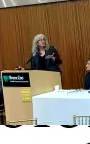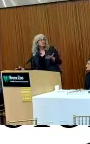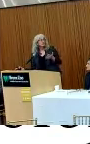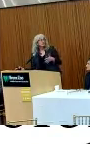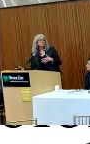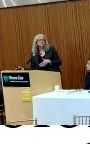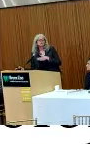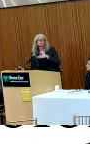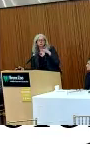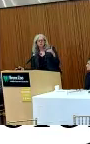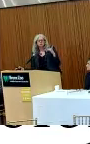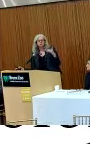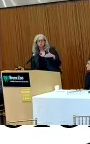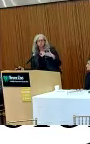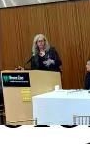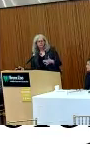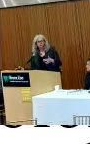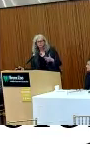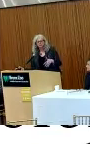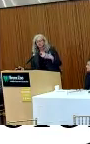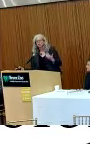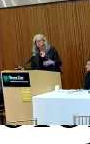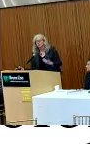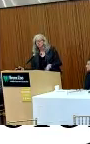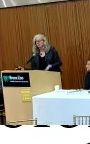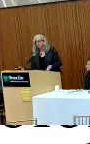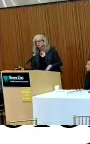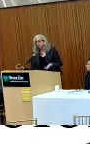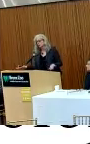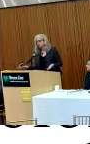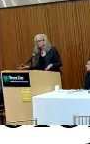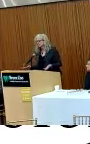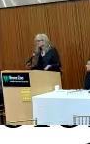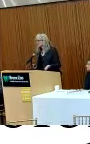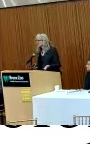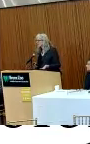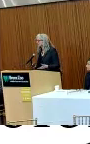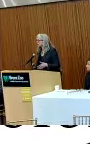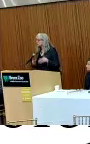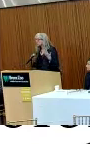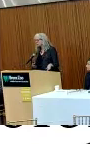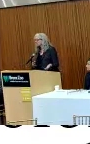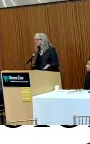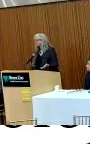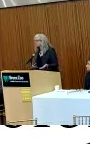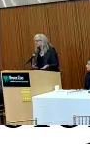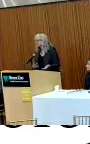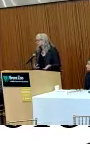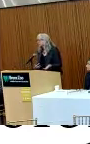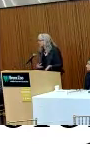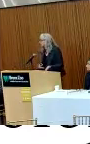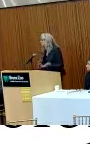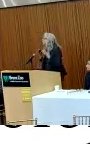the reality is fjj loans are an incredibly important product but they are also higher they're more costly right and so if you can qualify for a